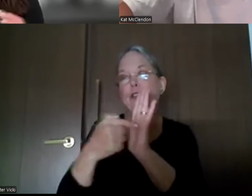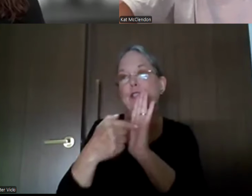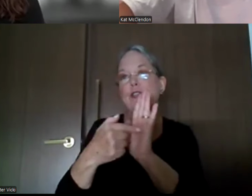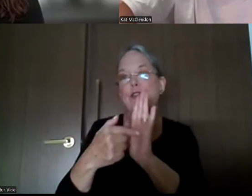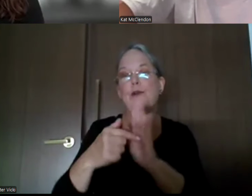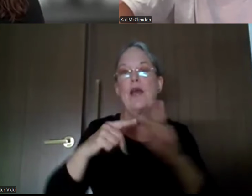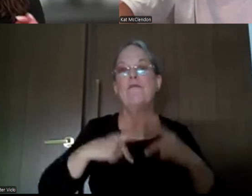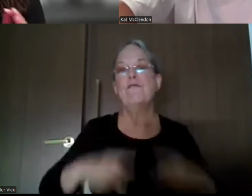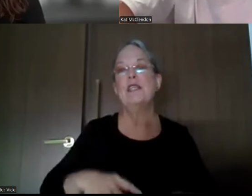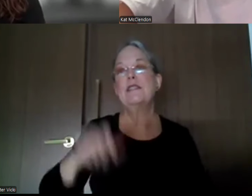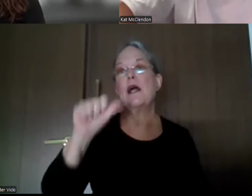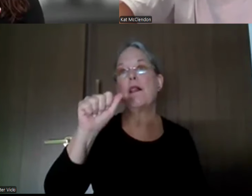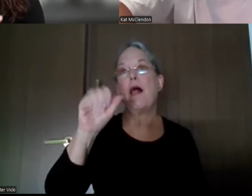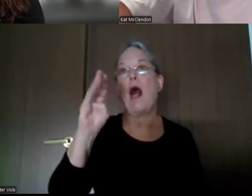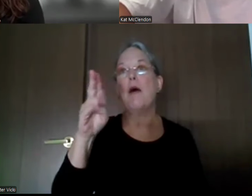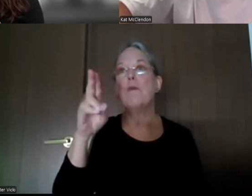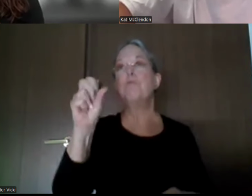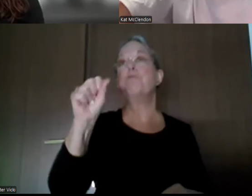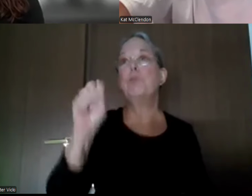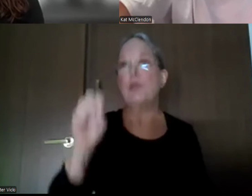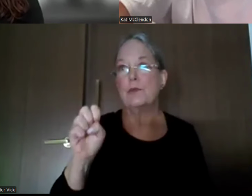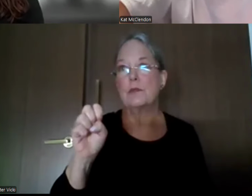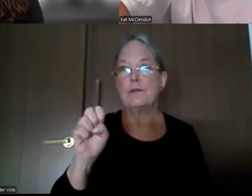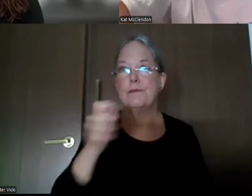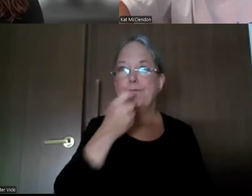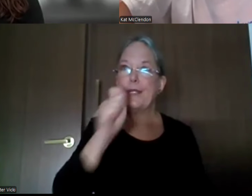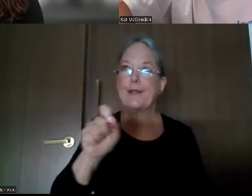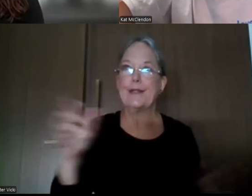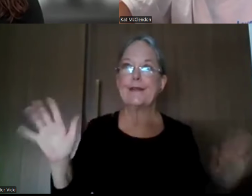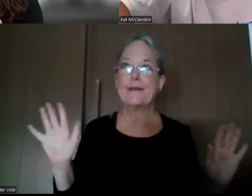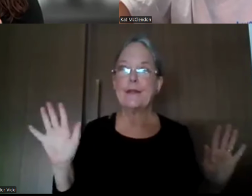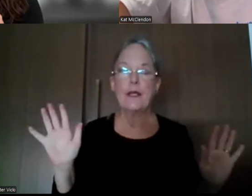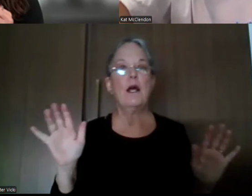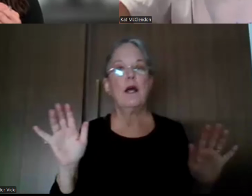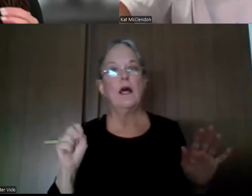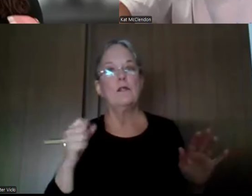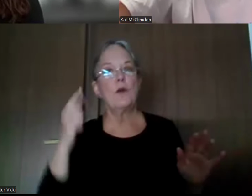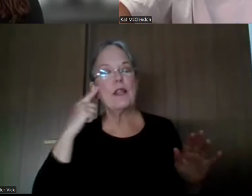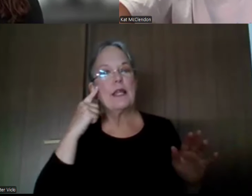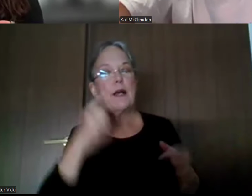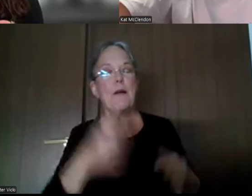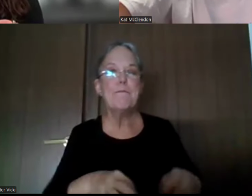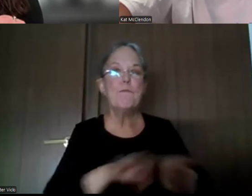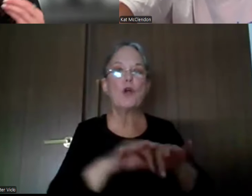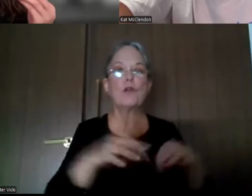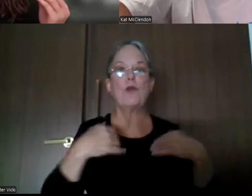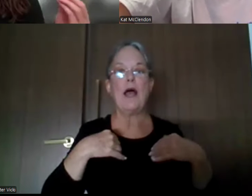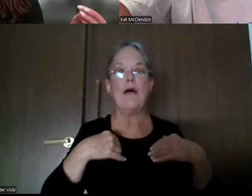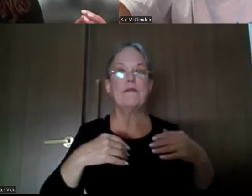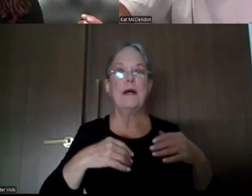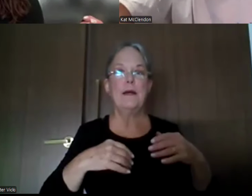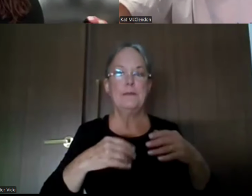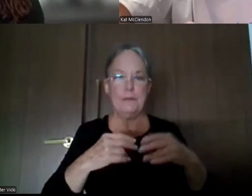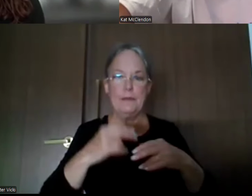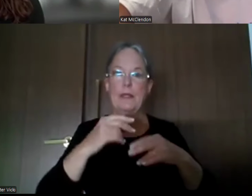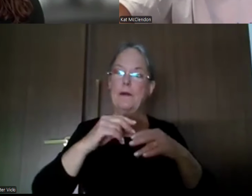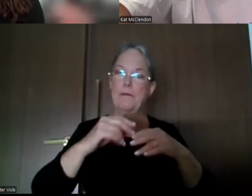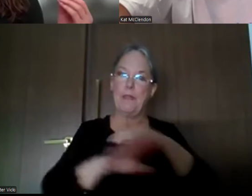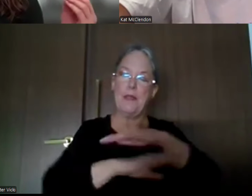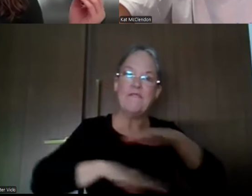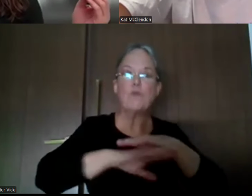and that was it. And I think it's so important to be able to, start having those building blocks again of having